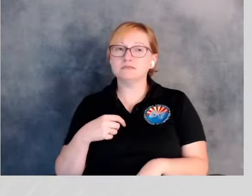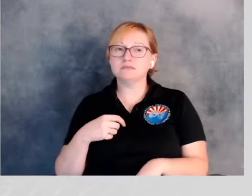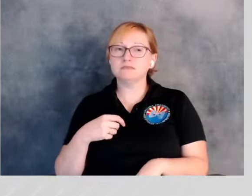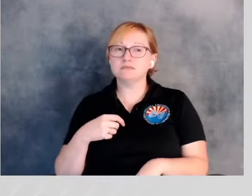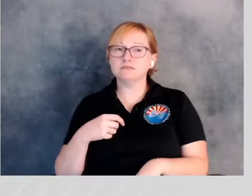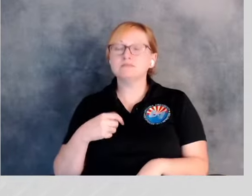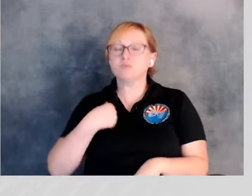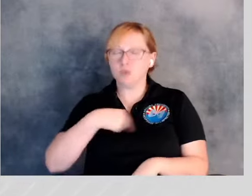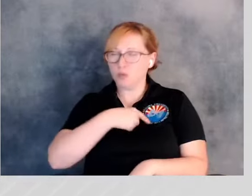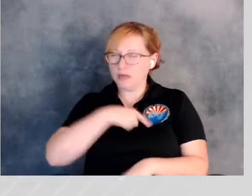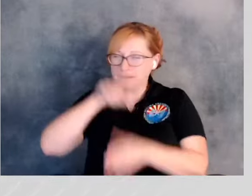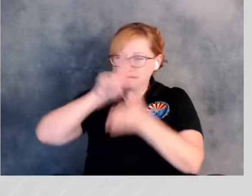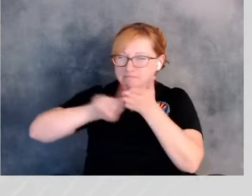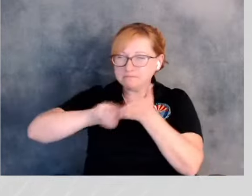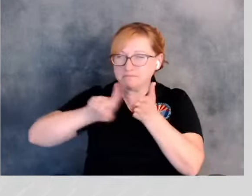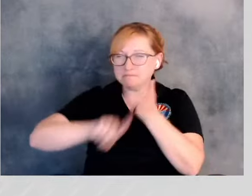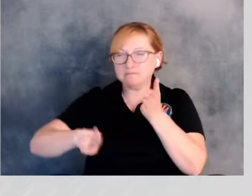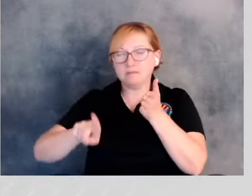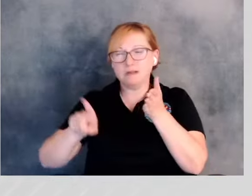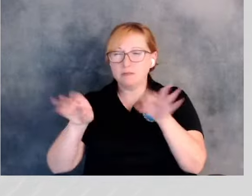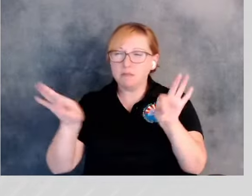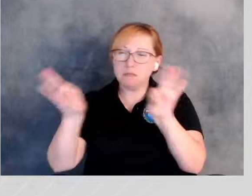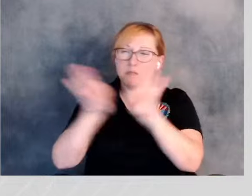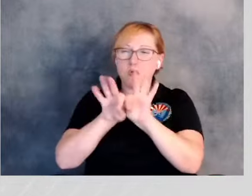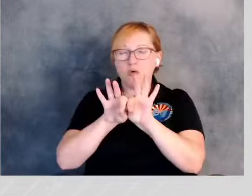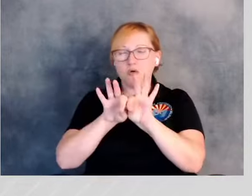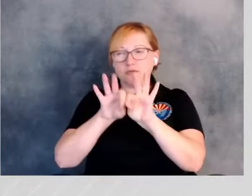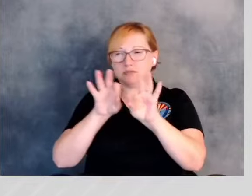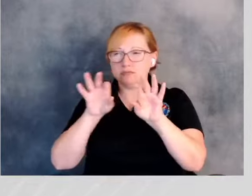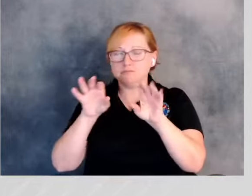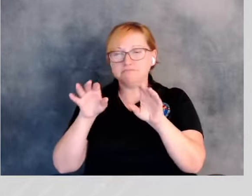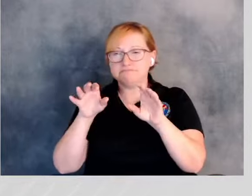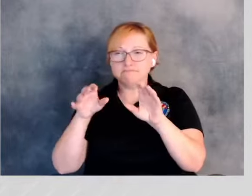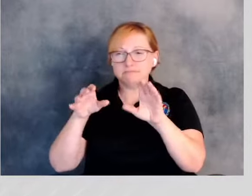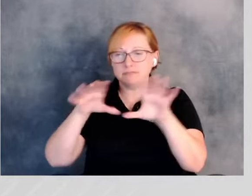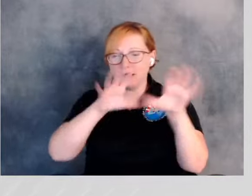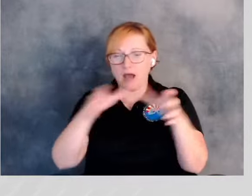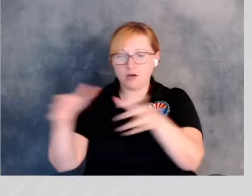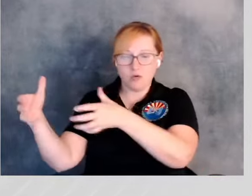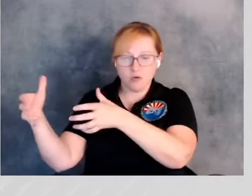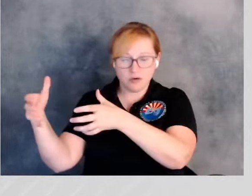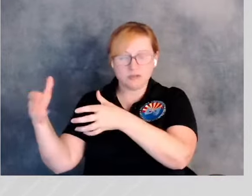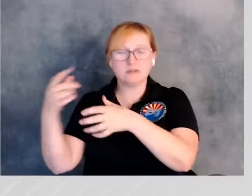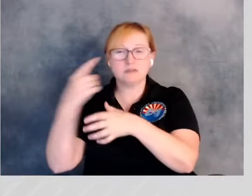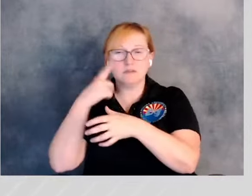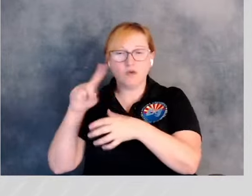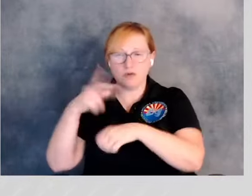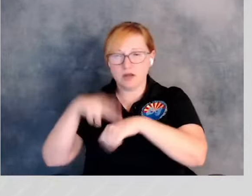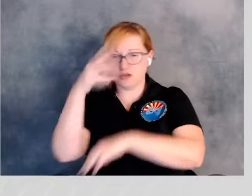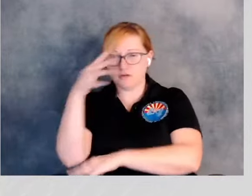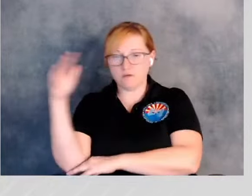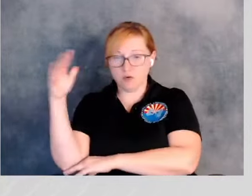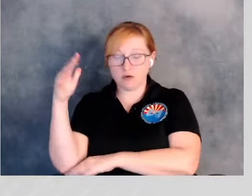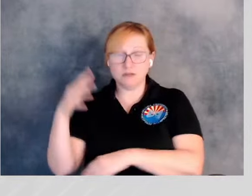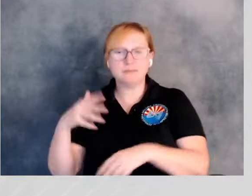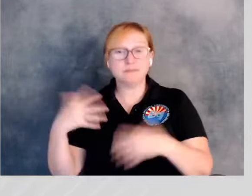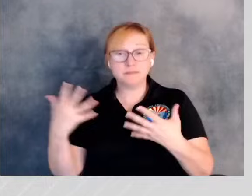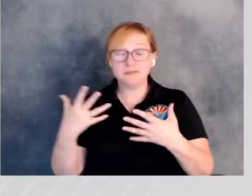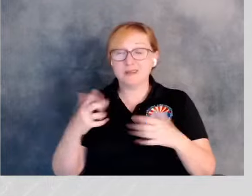lands. Those critical values are categorized under life and safety, property,